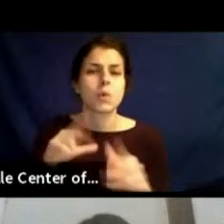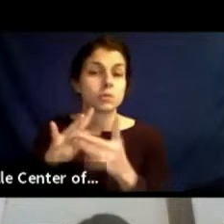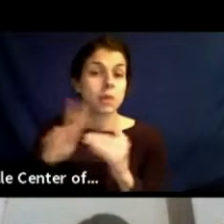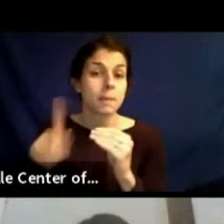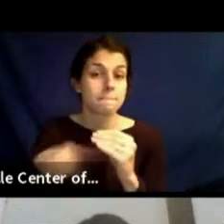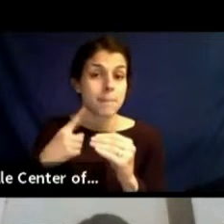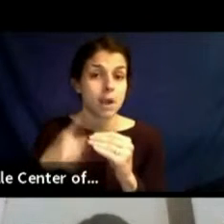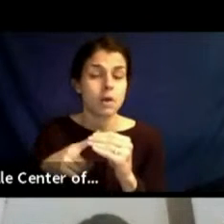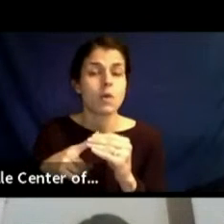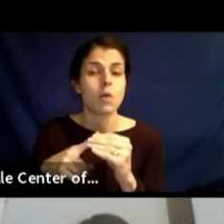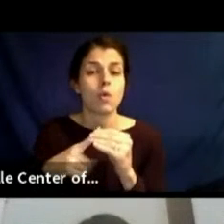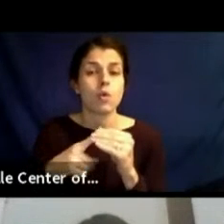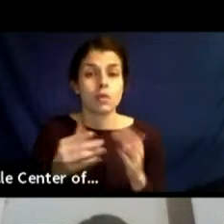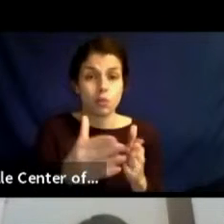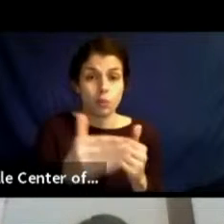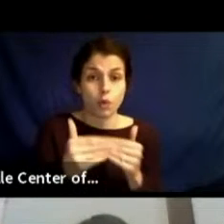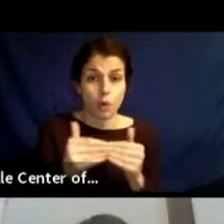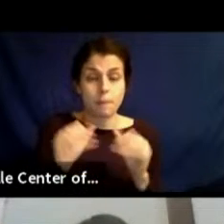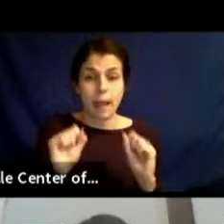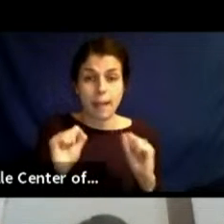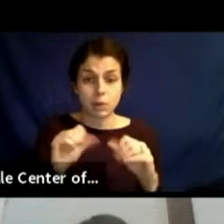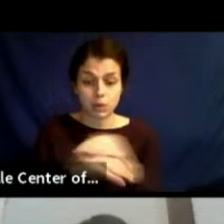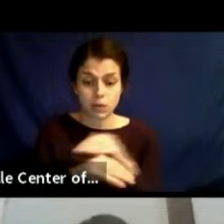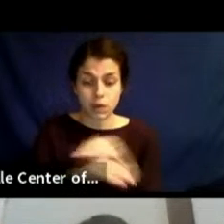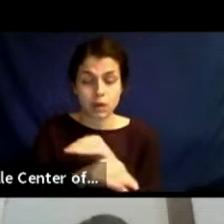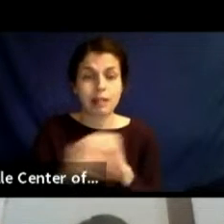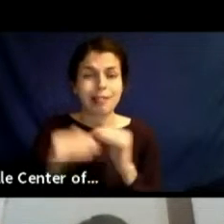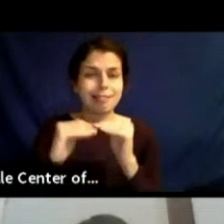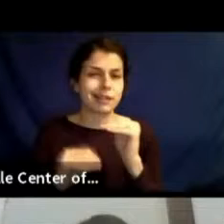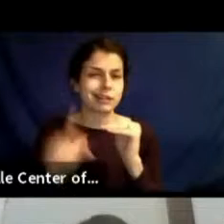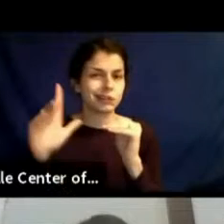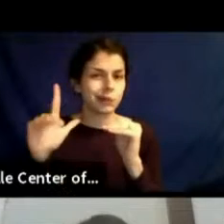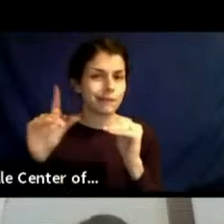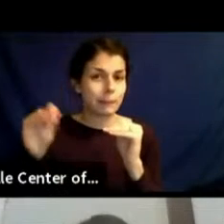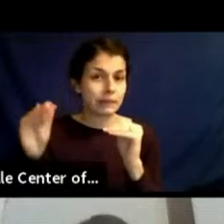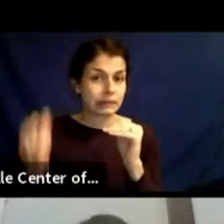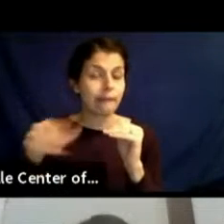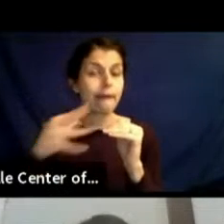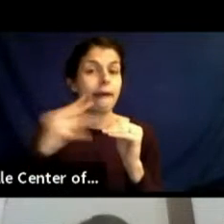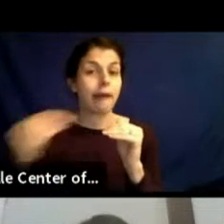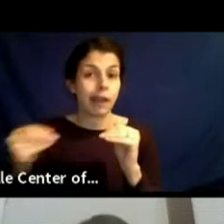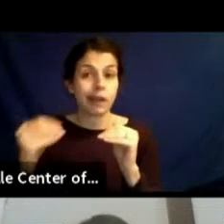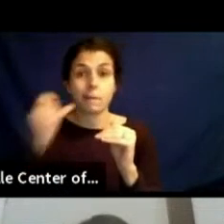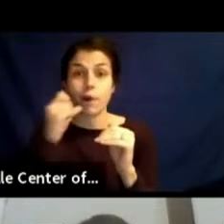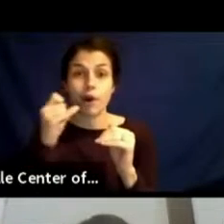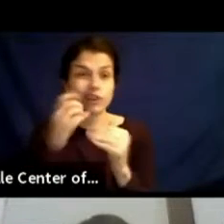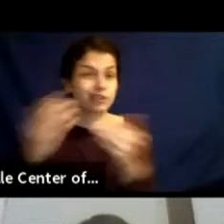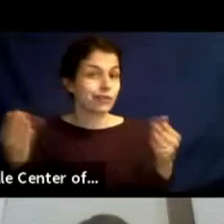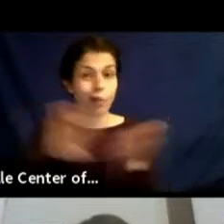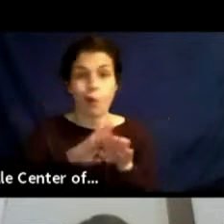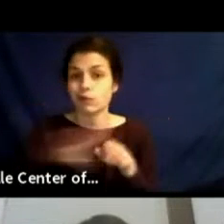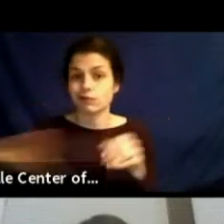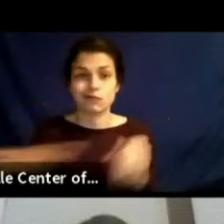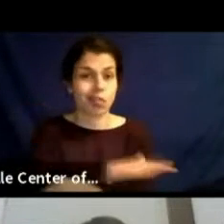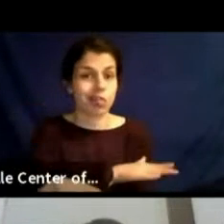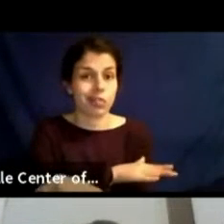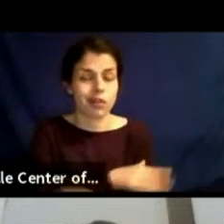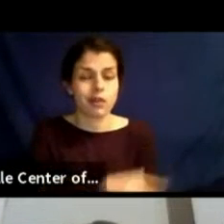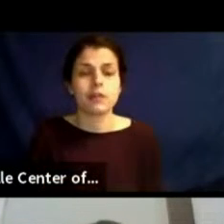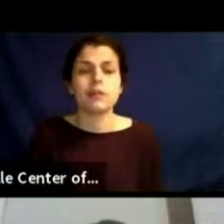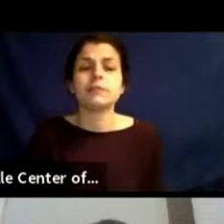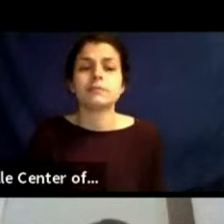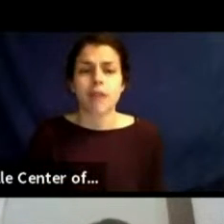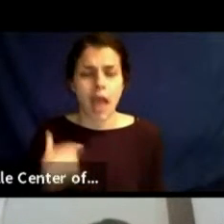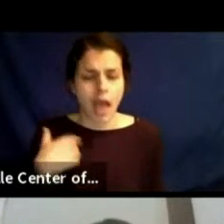capacity at less than 25% now, but also closing bars altogether. So this is, I